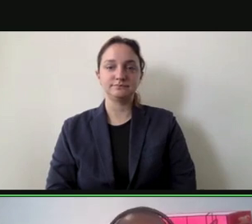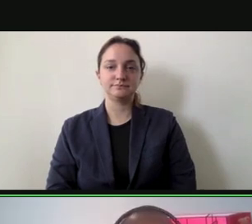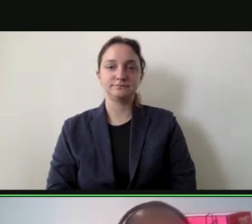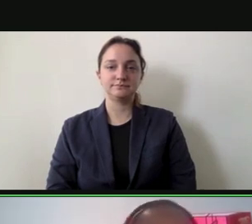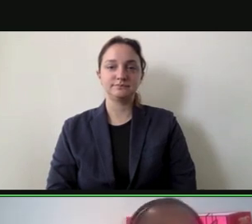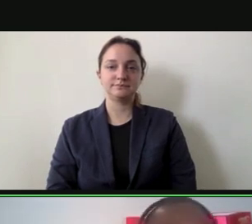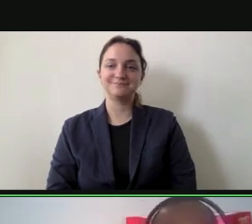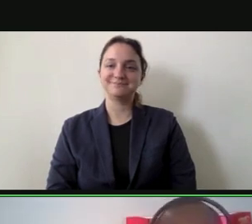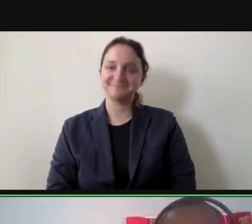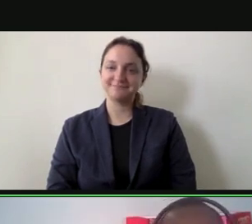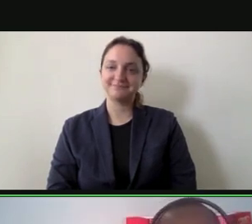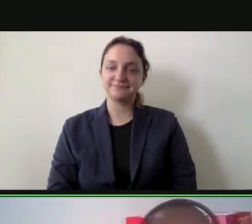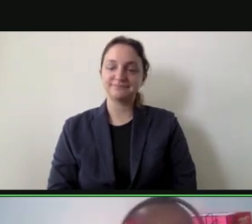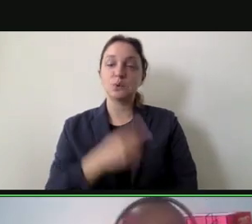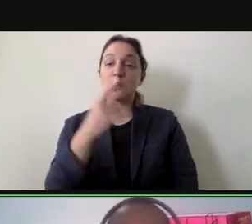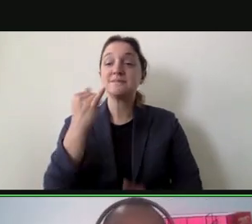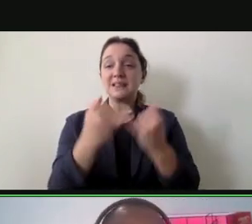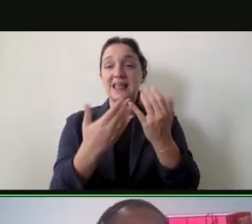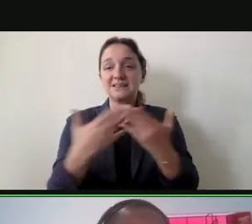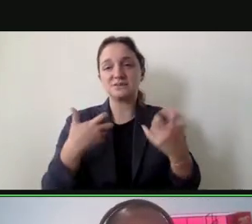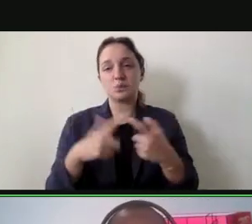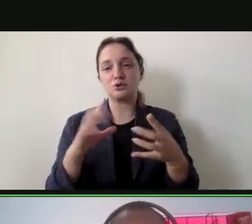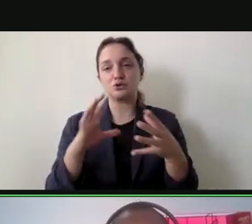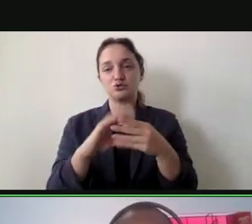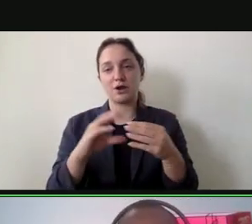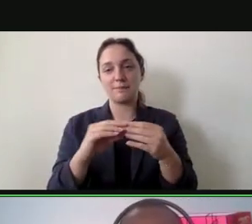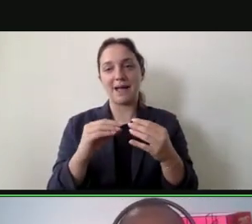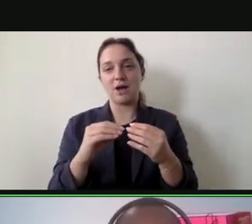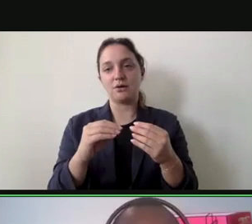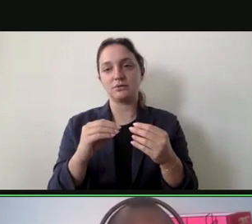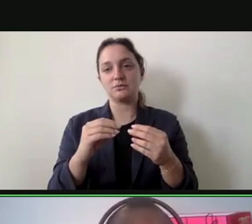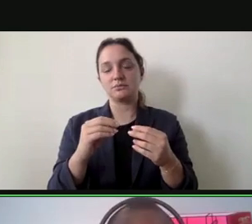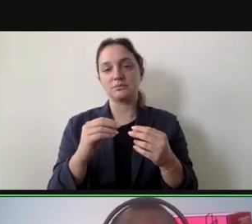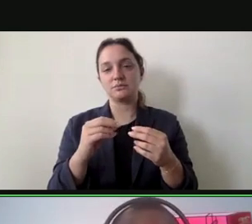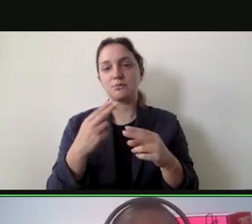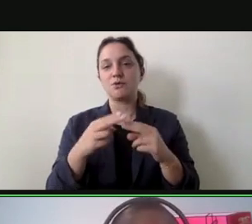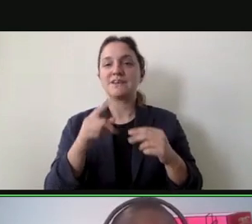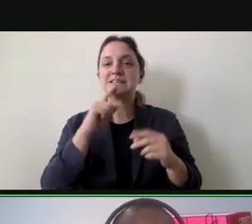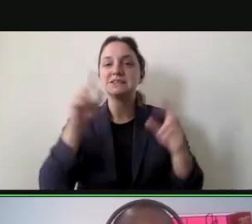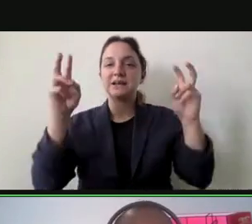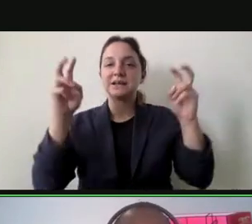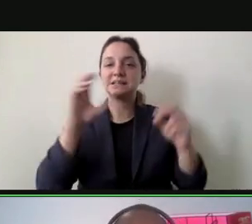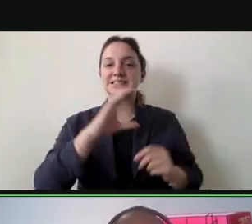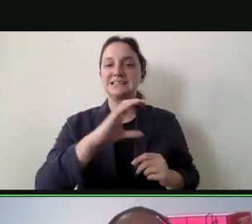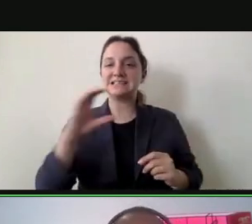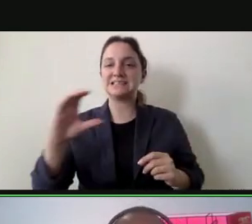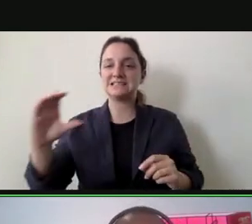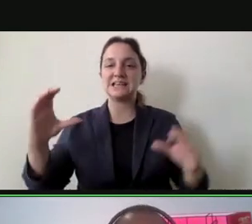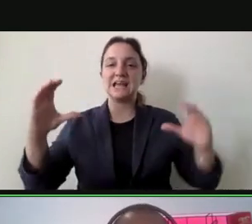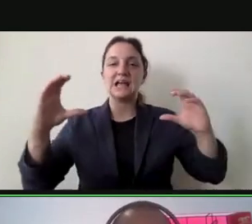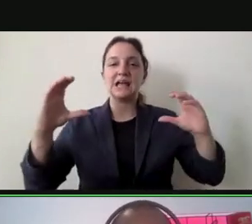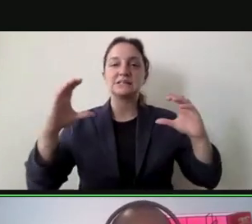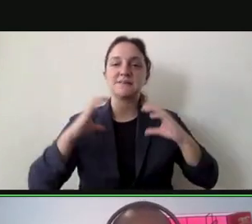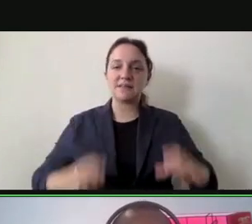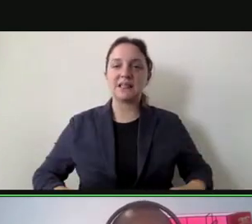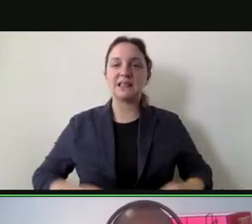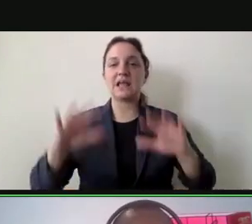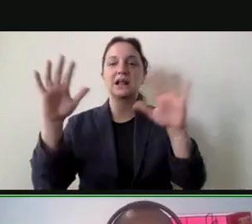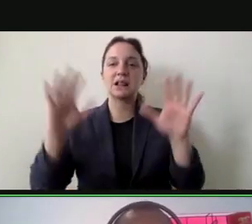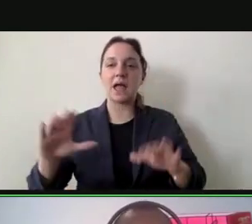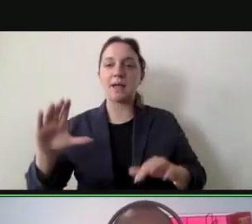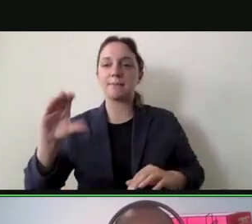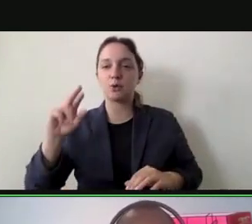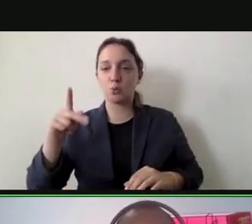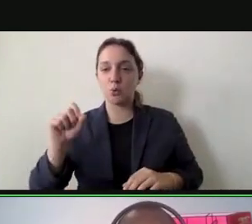And one of the last things that I wanted to talk to you about this morning quickly is the Civilian Climate Corps that we've been working on in New